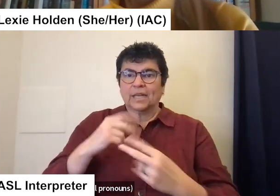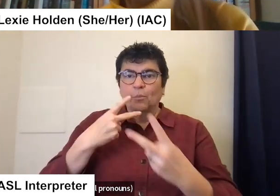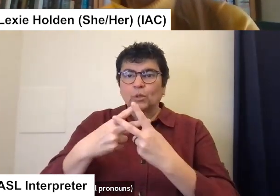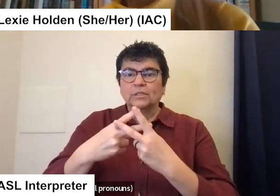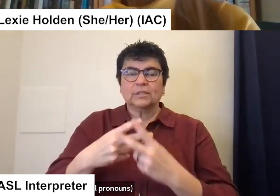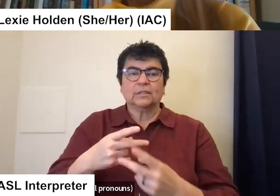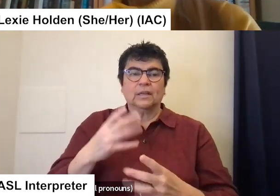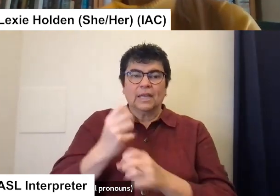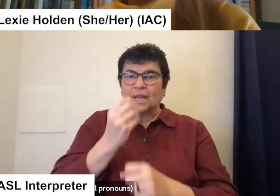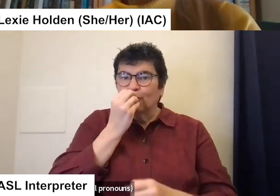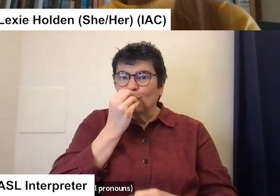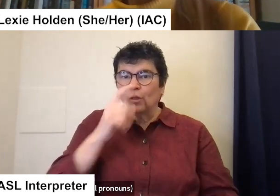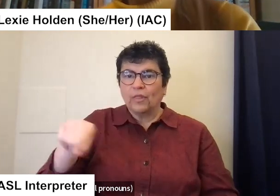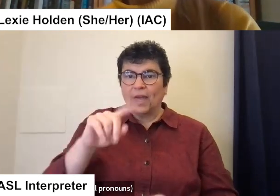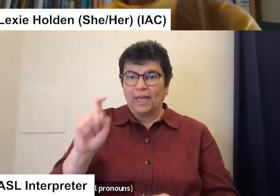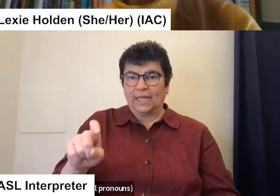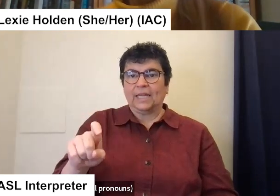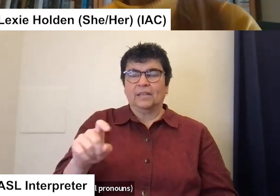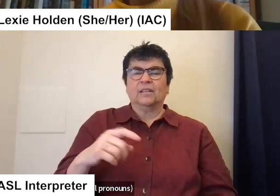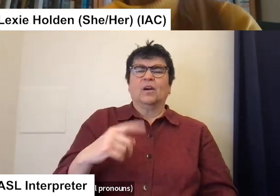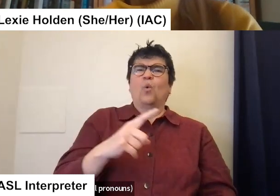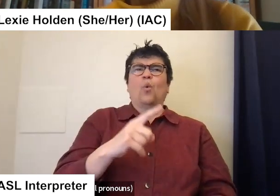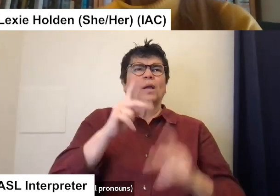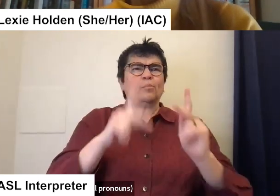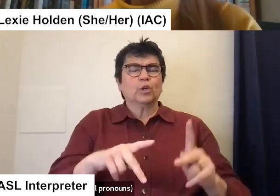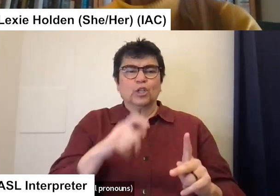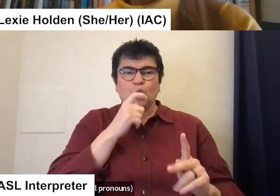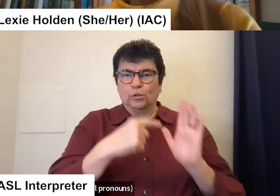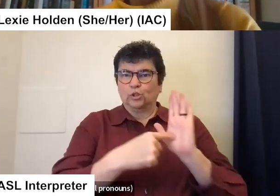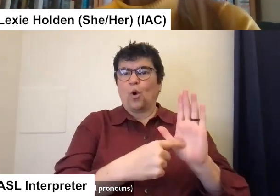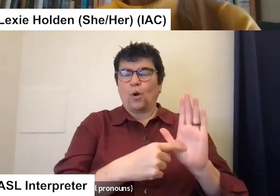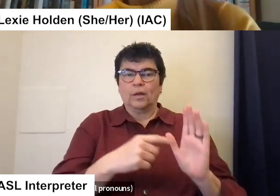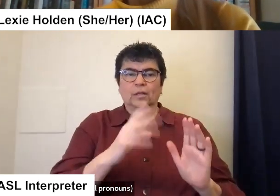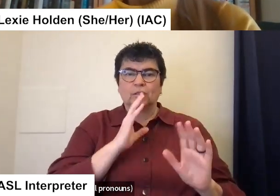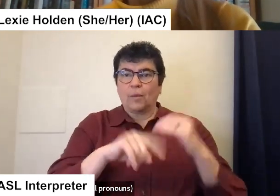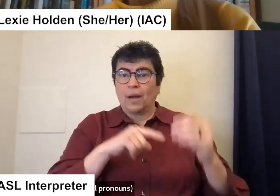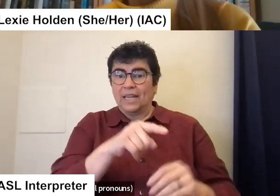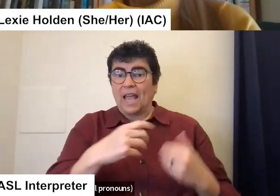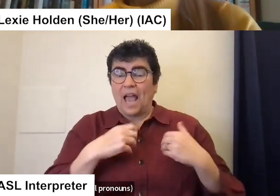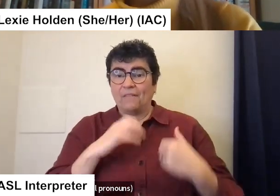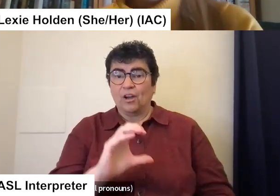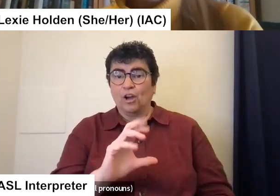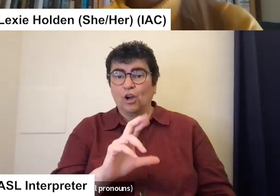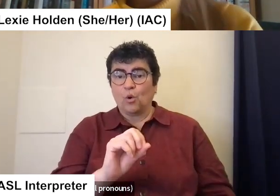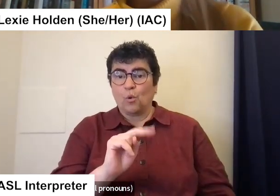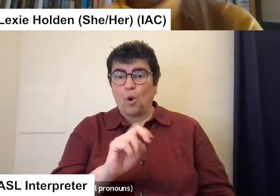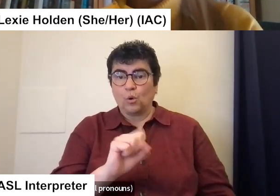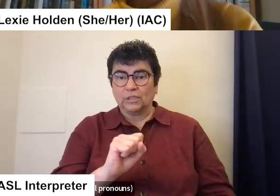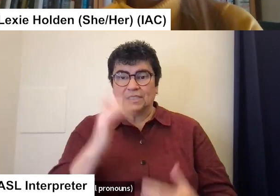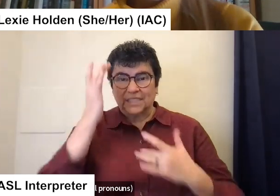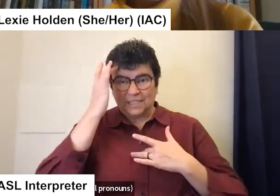getting foods that they need. And there was one person who was featured who was talking about how he has Crohn's disease, which I also have,